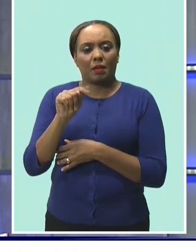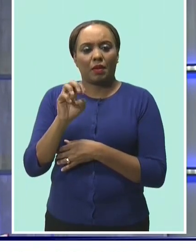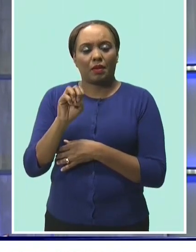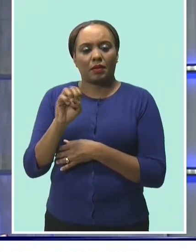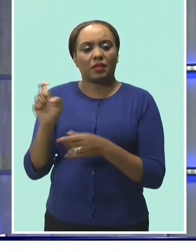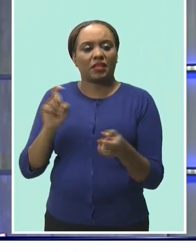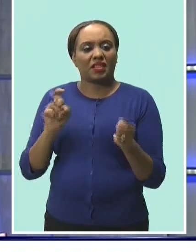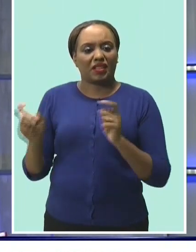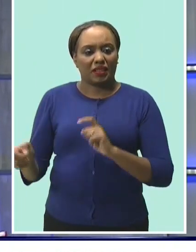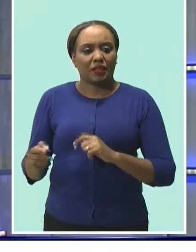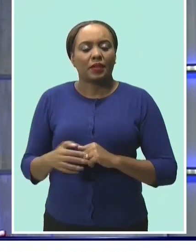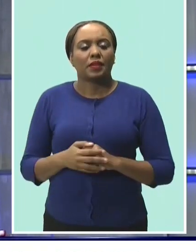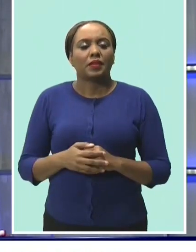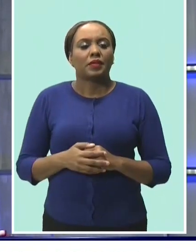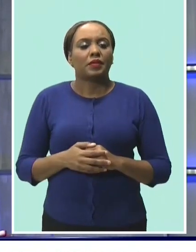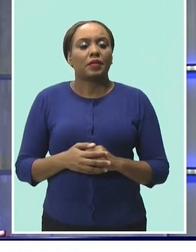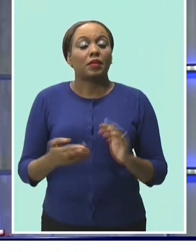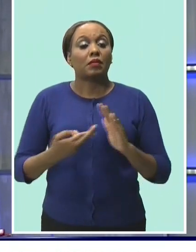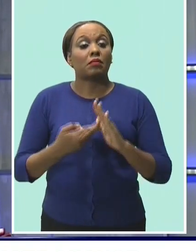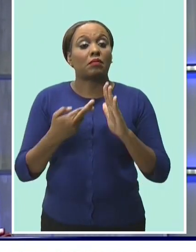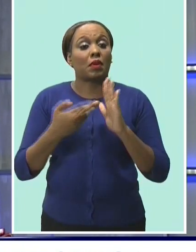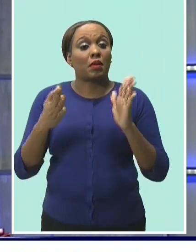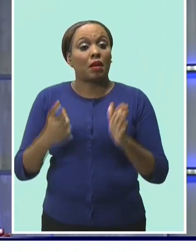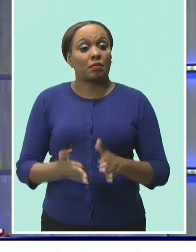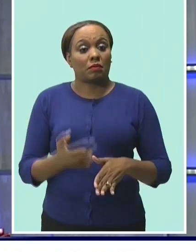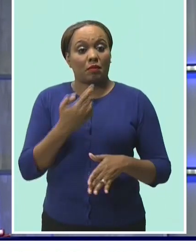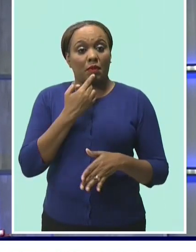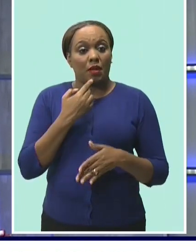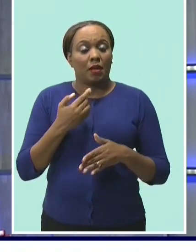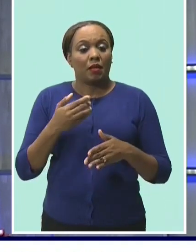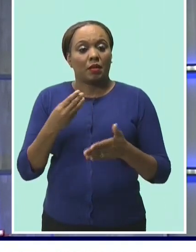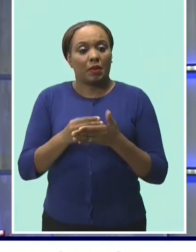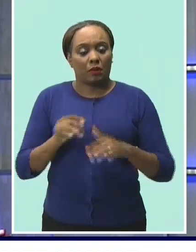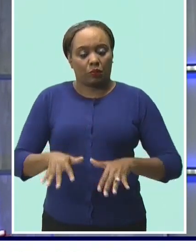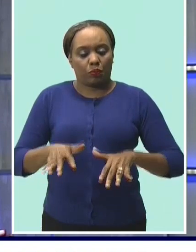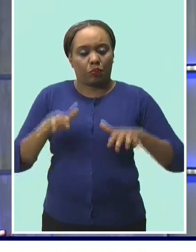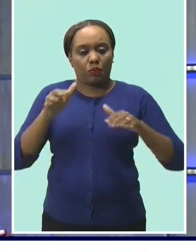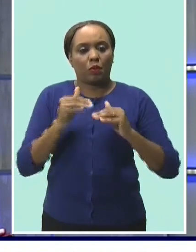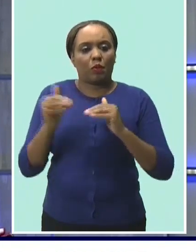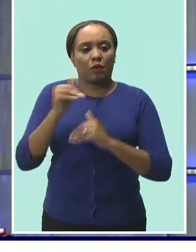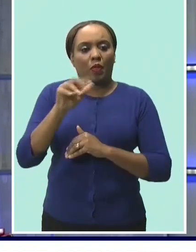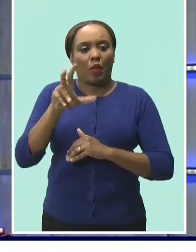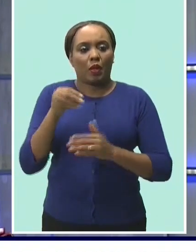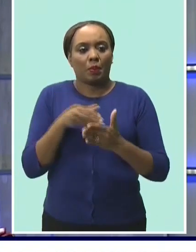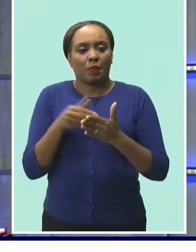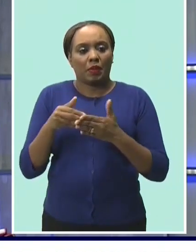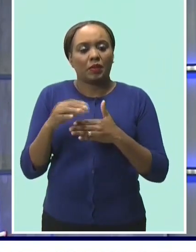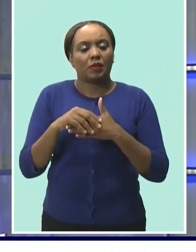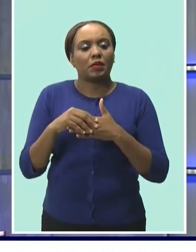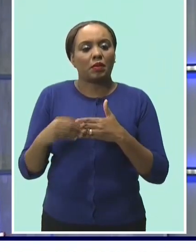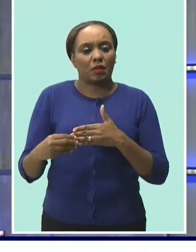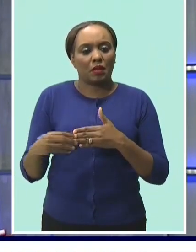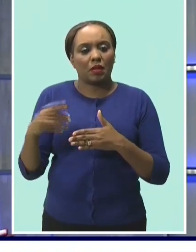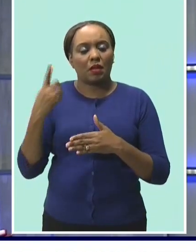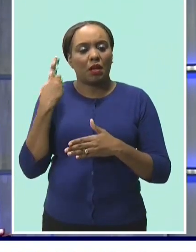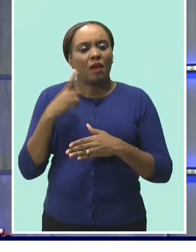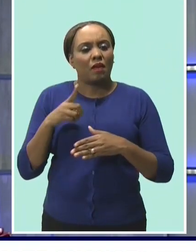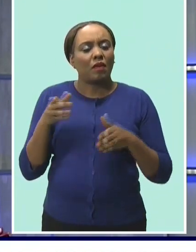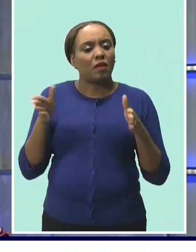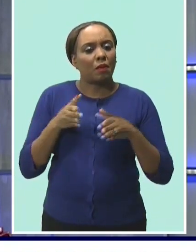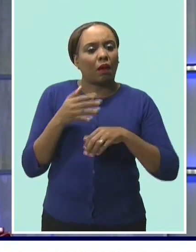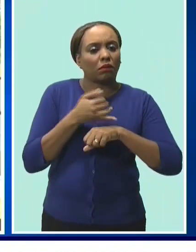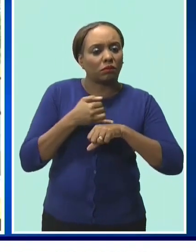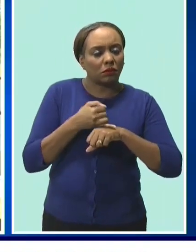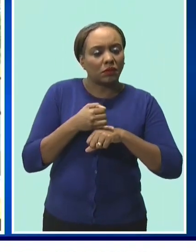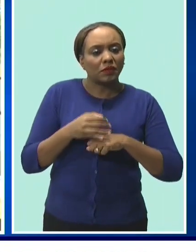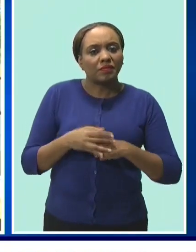Patricia Scotland says they have been able to raise over $30 million to help small and vulnerable states adapt.